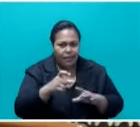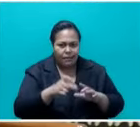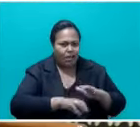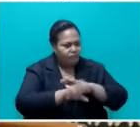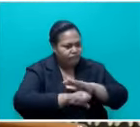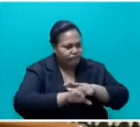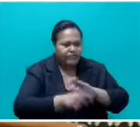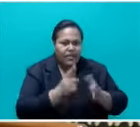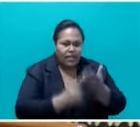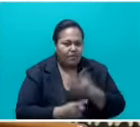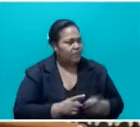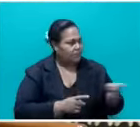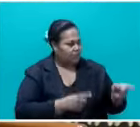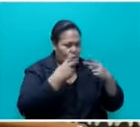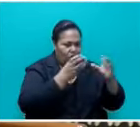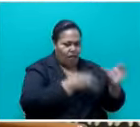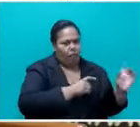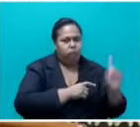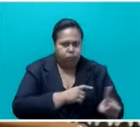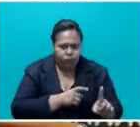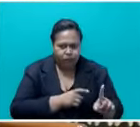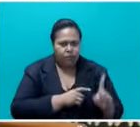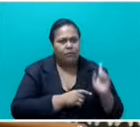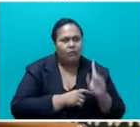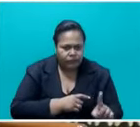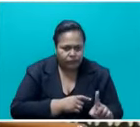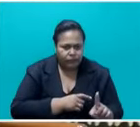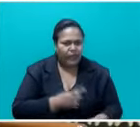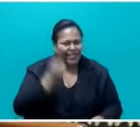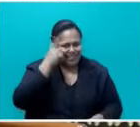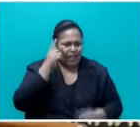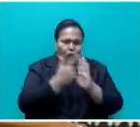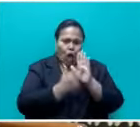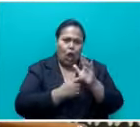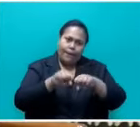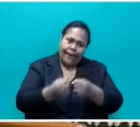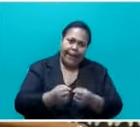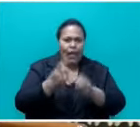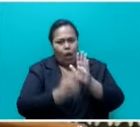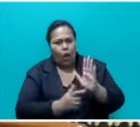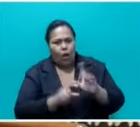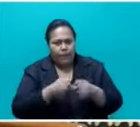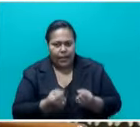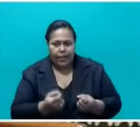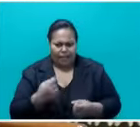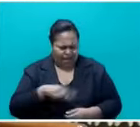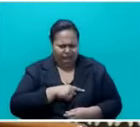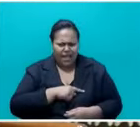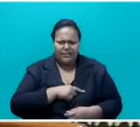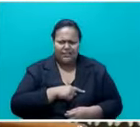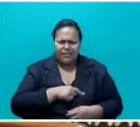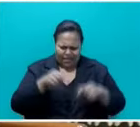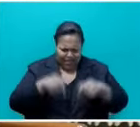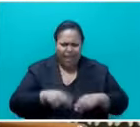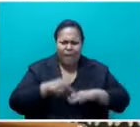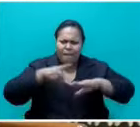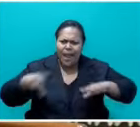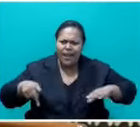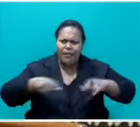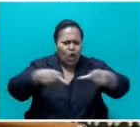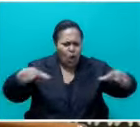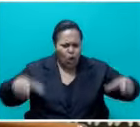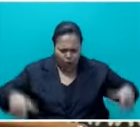law. And when he almost always fails, we as the highest court of the land are asked to change laws to make